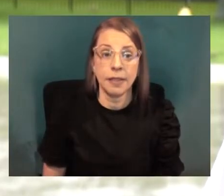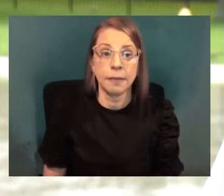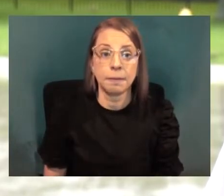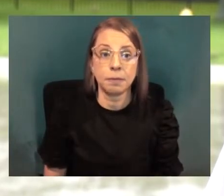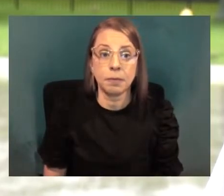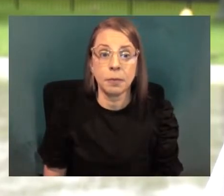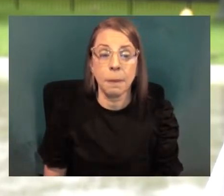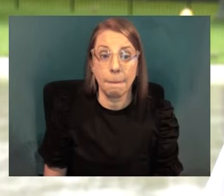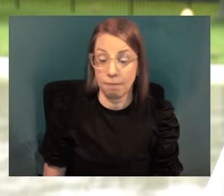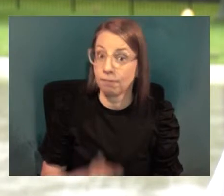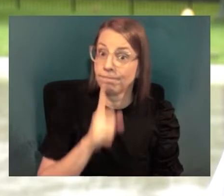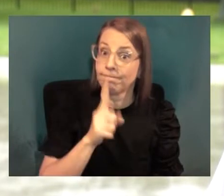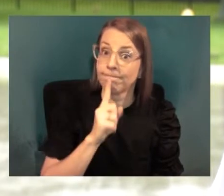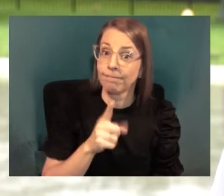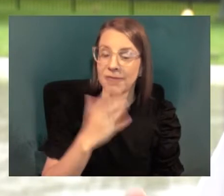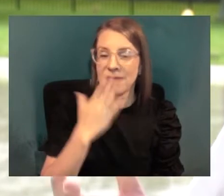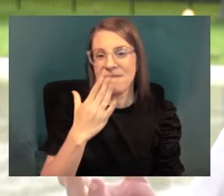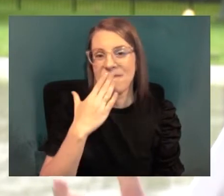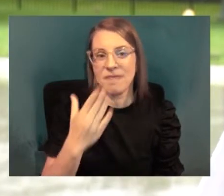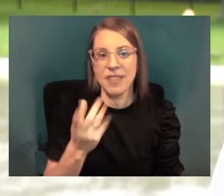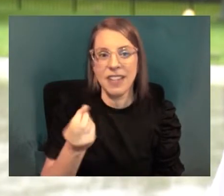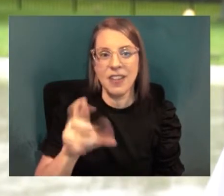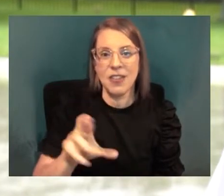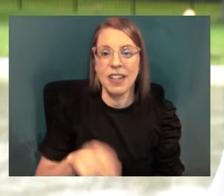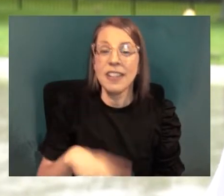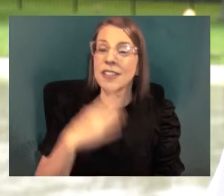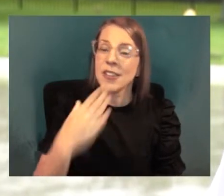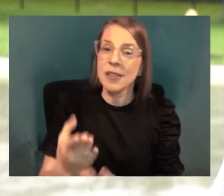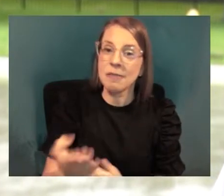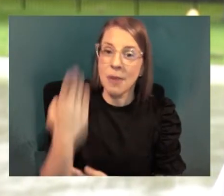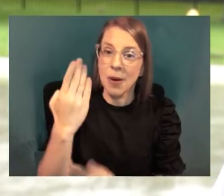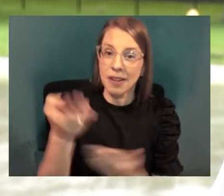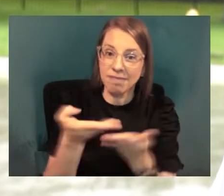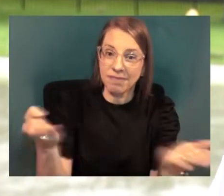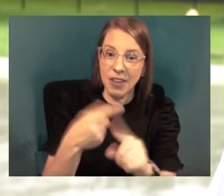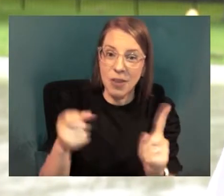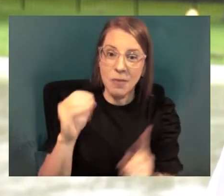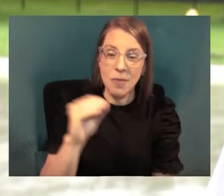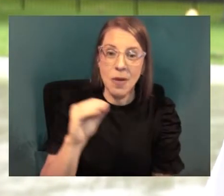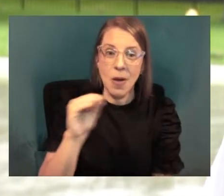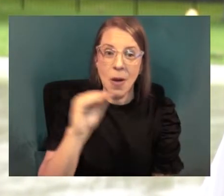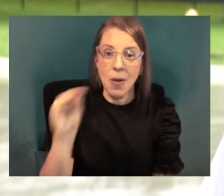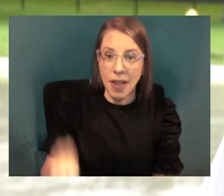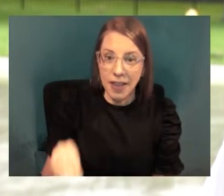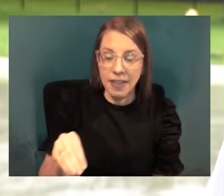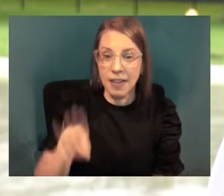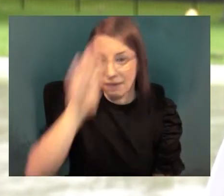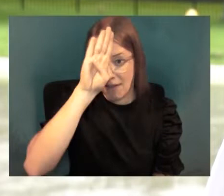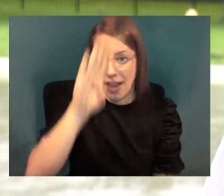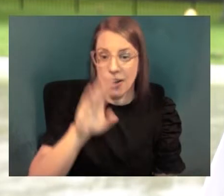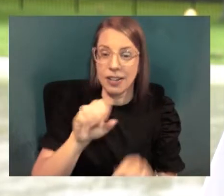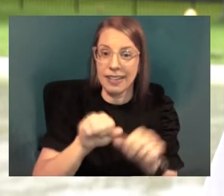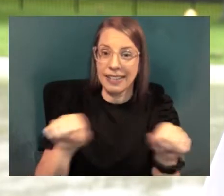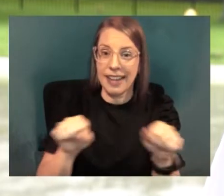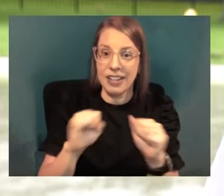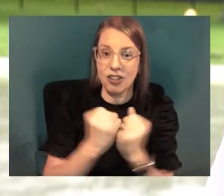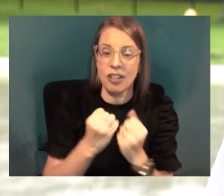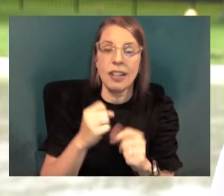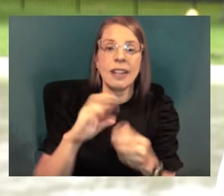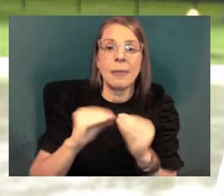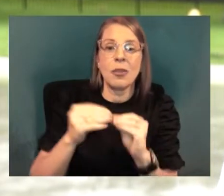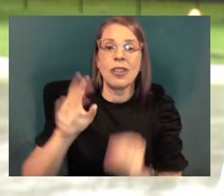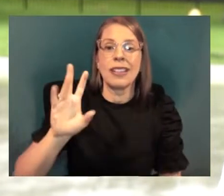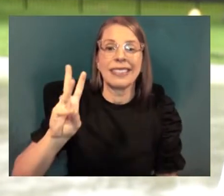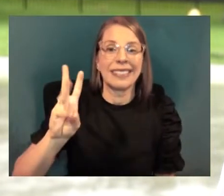Sure thing, and thanks, Doctor. Good morning, everybody, from Olathe Fire Station number 6. Really, COVID